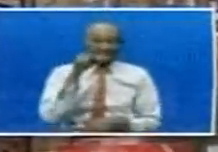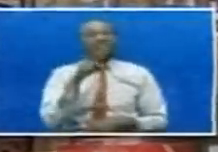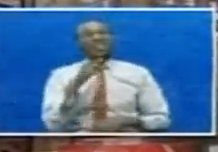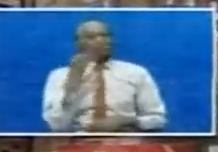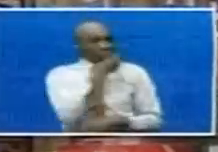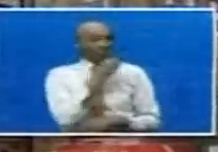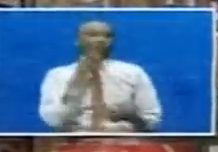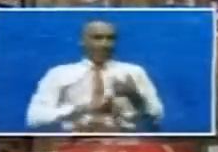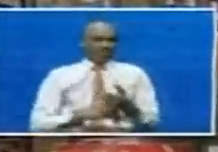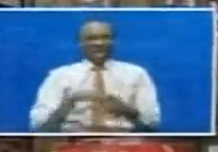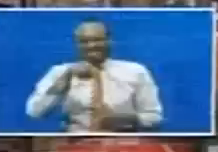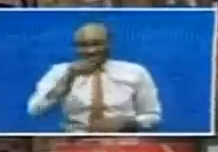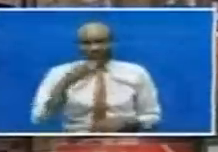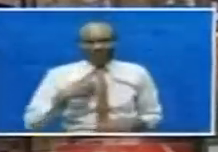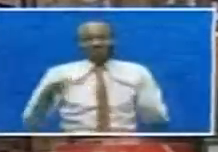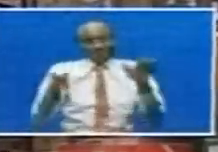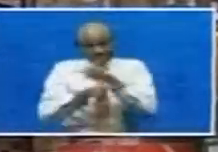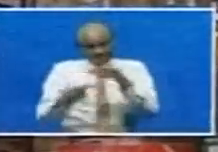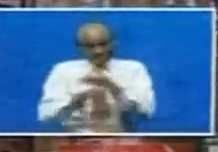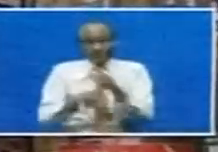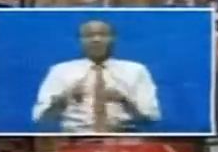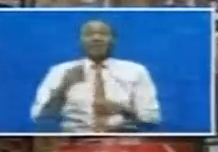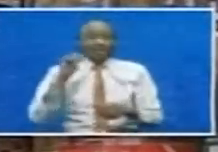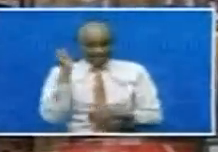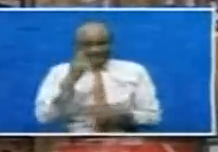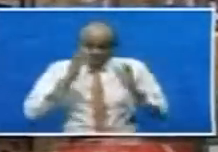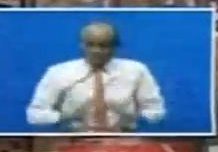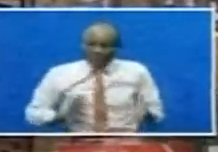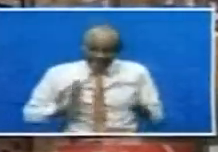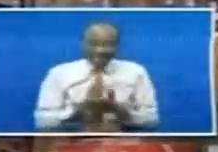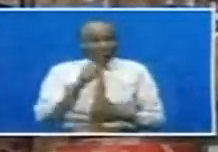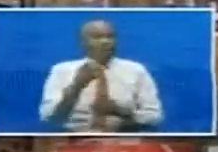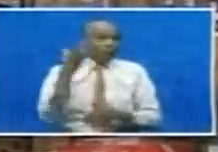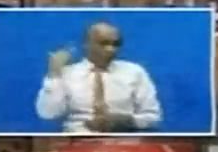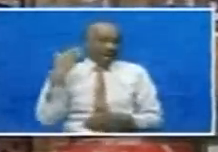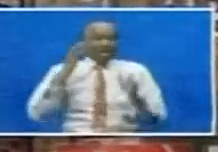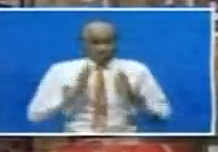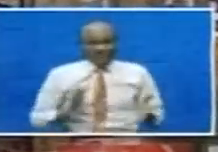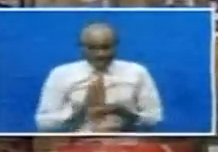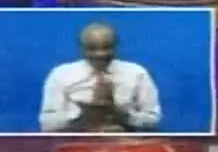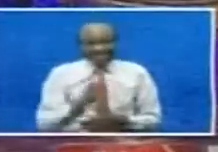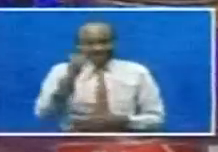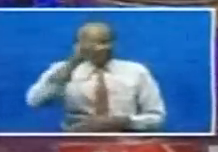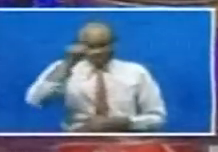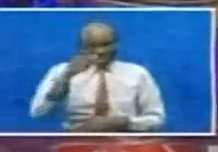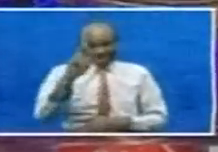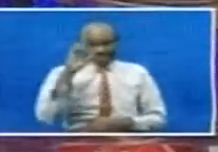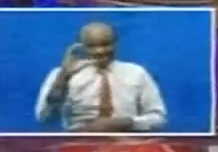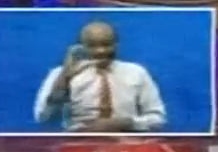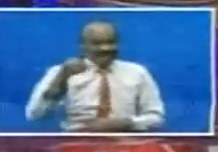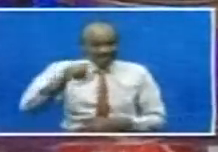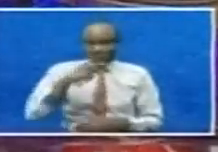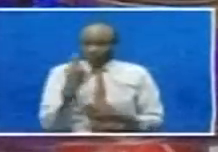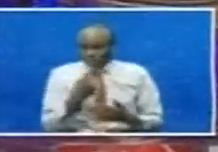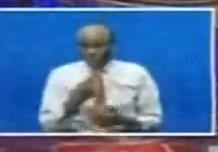insisting. She's actually the vice chair of the Kenya Human Rights Commission. She was the vice chair of the TJRC. She's also been on the board